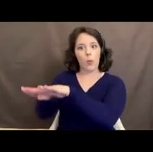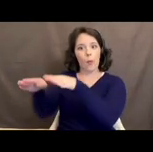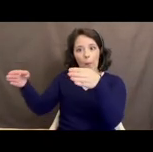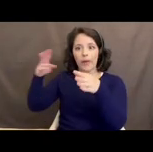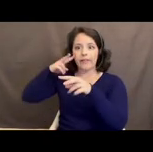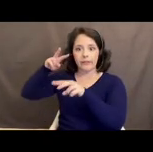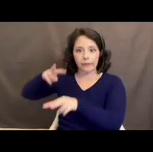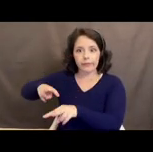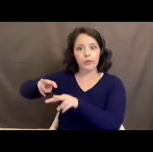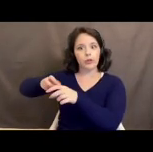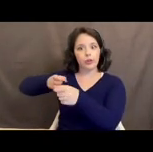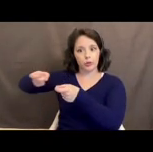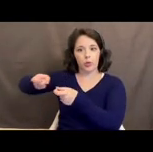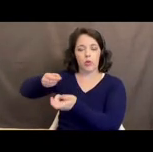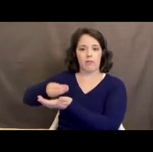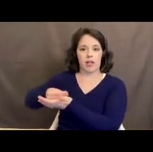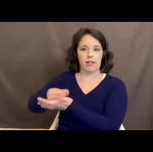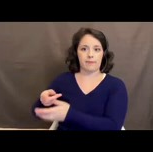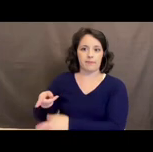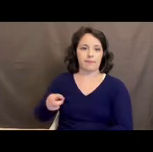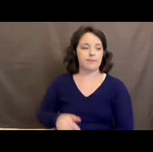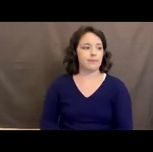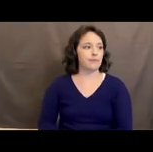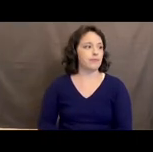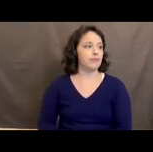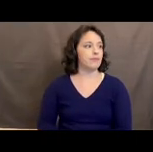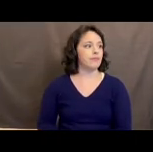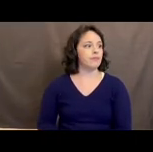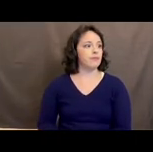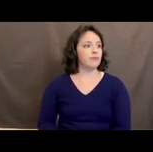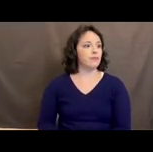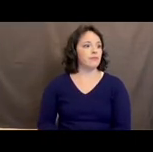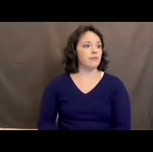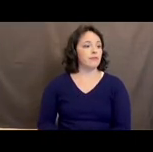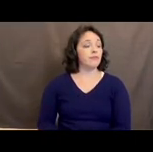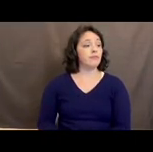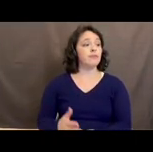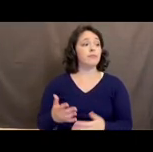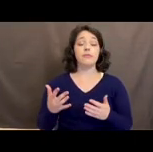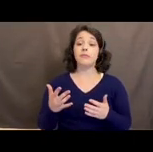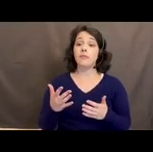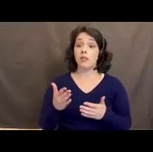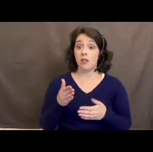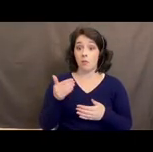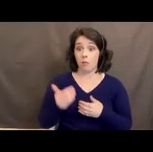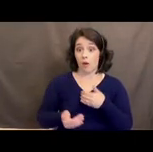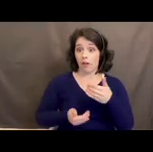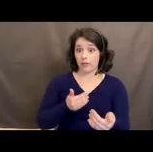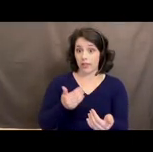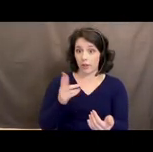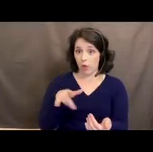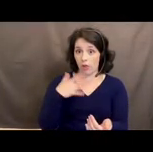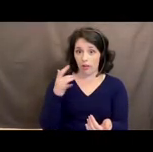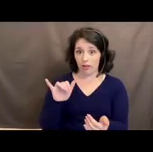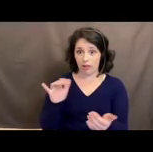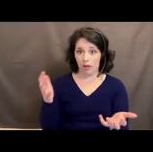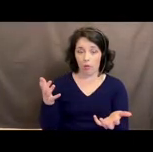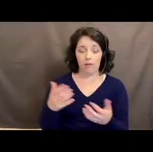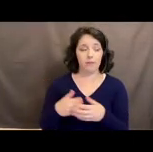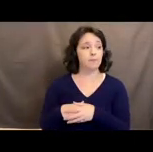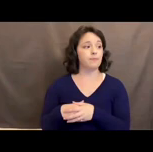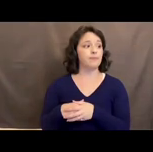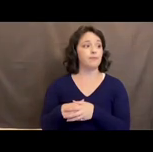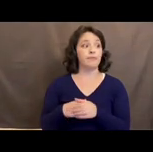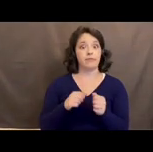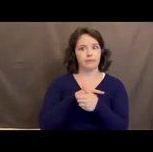So I'll be breaking down the steps for better clarification. So there are three key steps here. And so before you